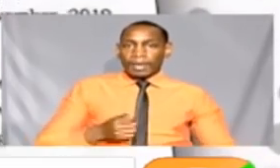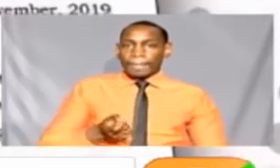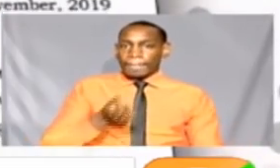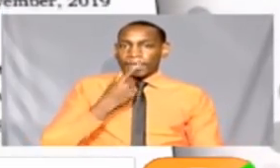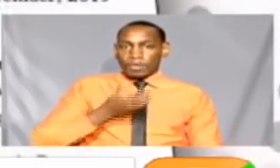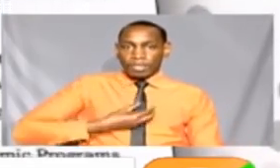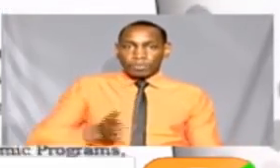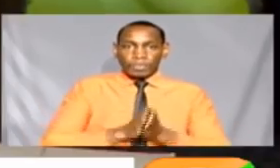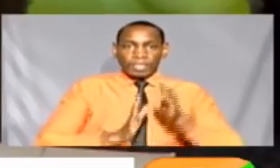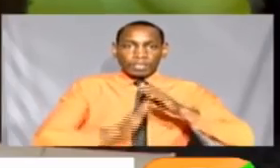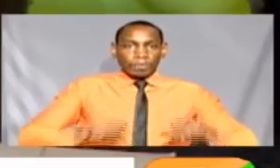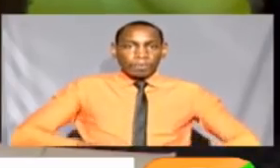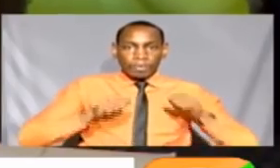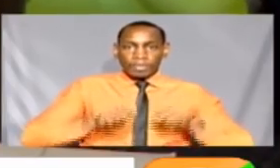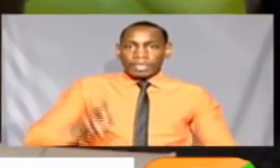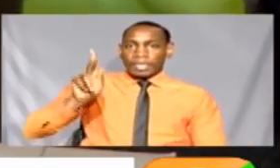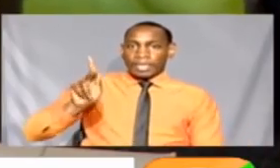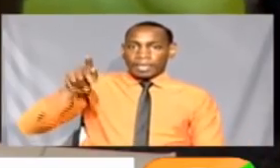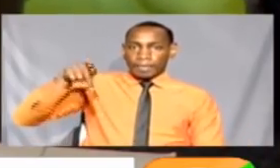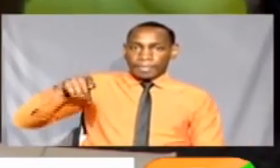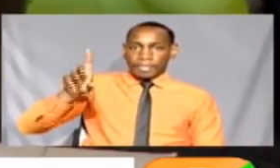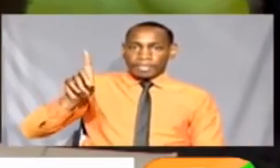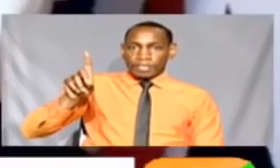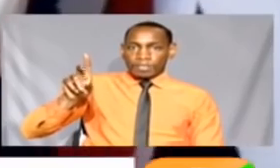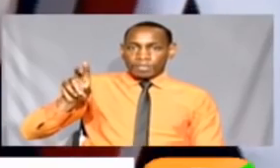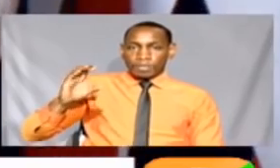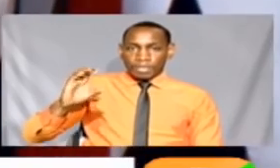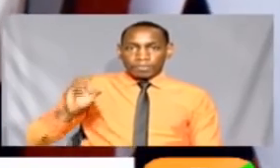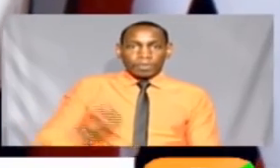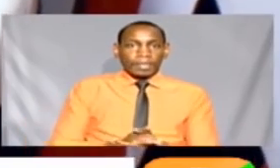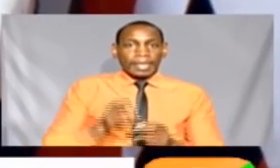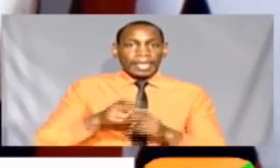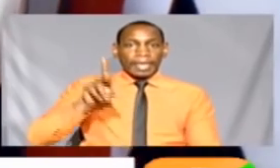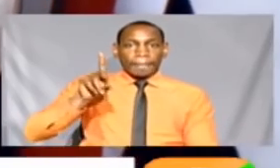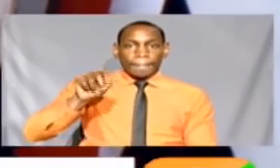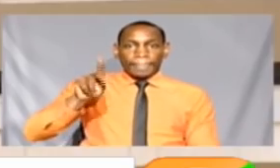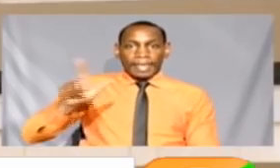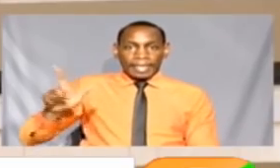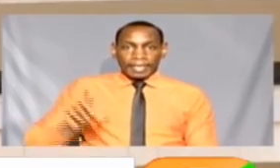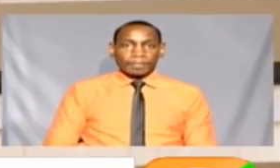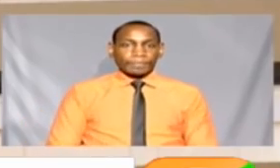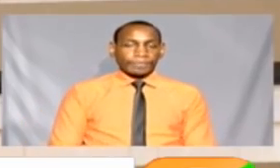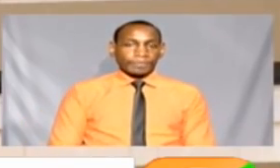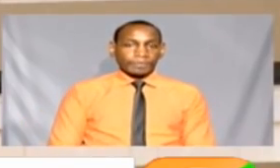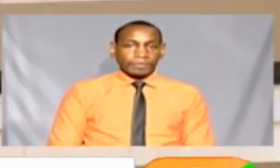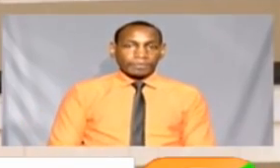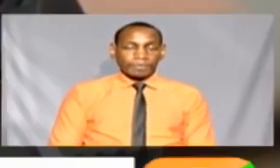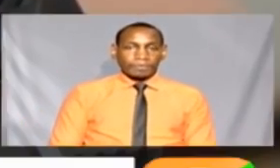and the chief executive of the Kenya Medical and Practitioners and Dentists Council, Daniel Yumbia. Makori Ongechi, Citizen TV, Nairobi.